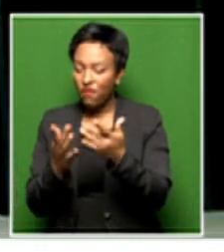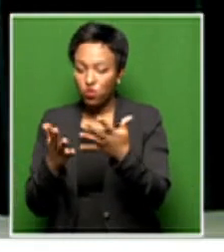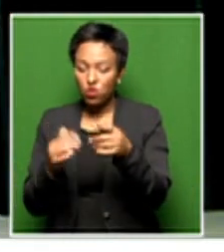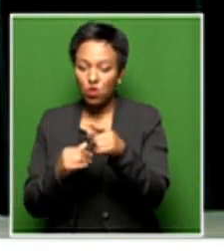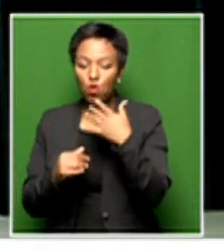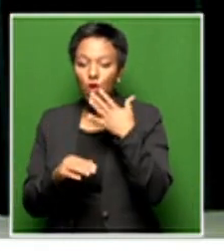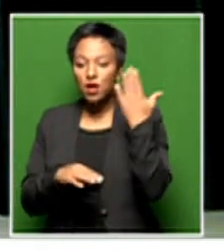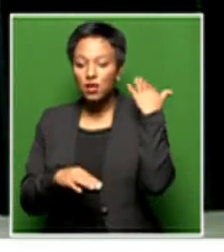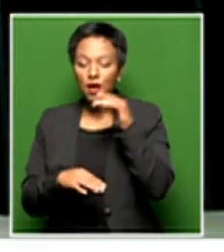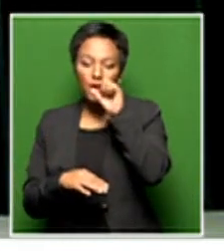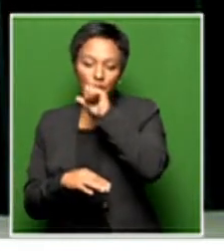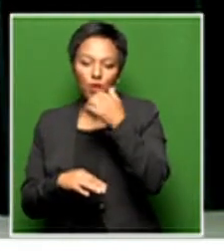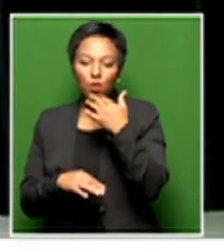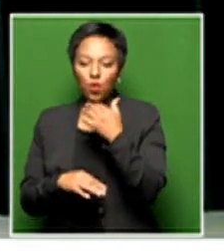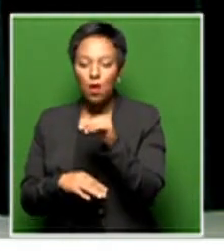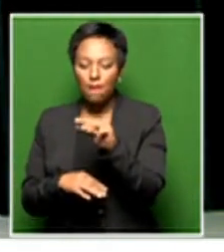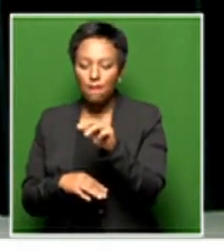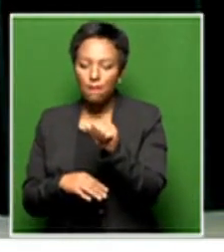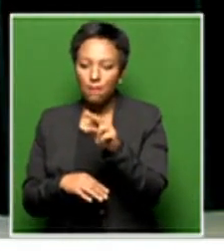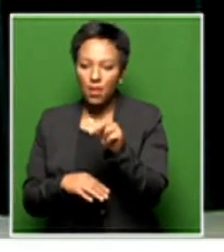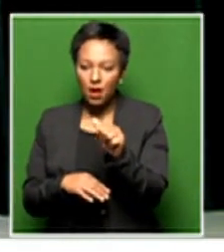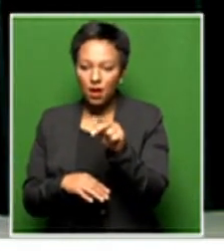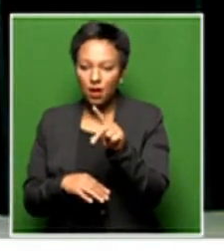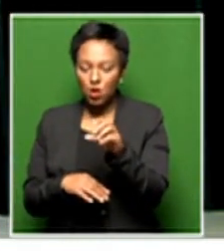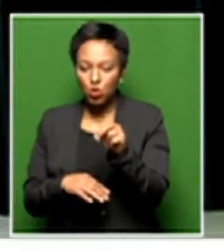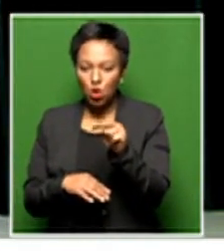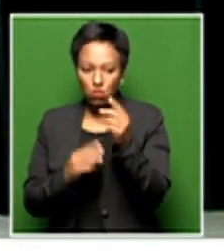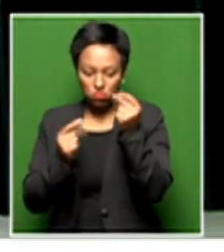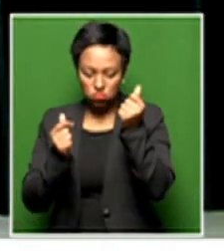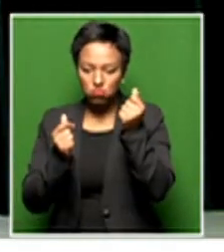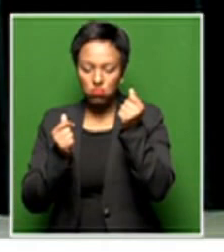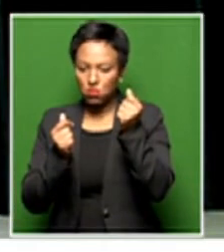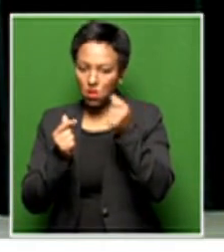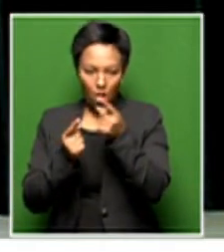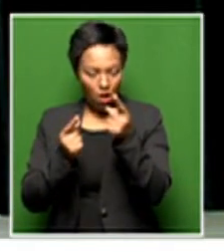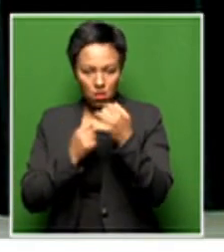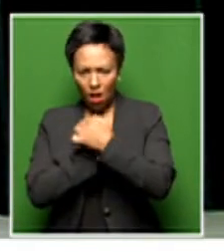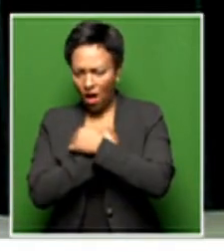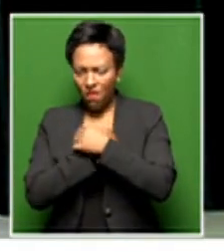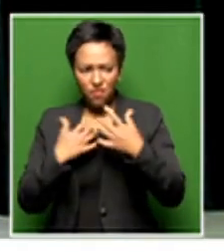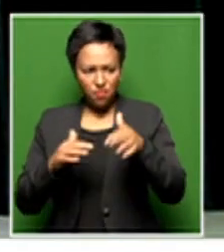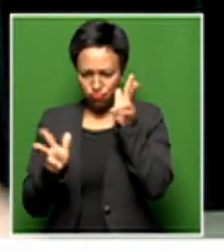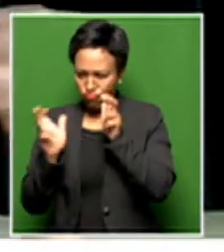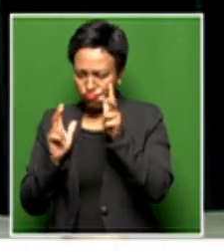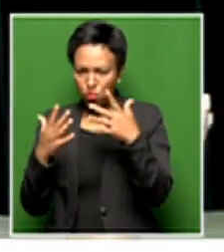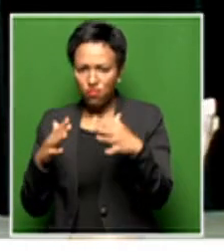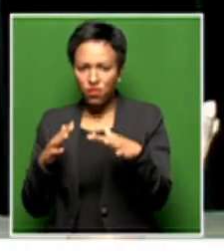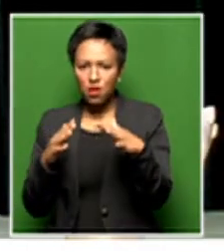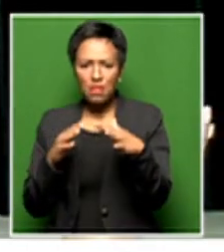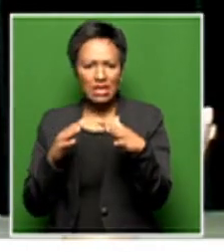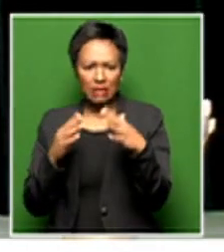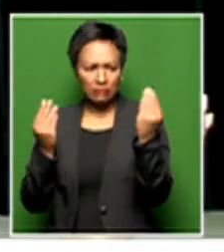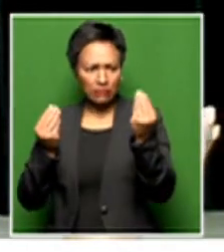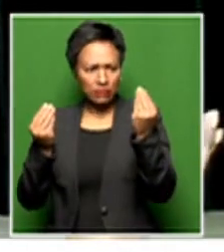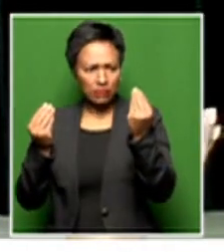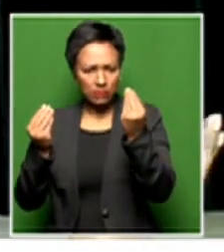song Maradona in Nigeria, it was an instant hit. Everybody loved it. And how it developed wings and flew to South